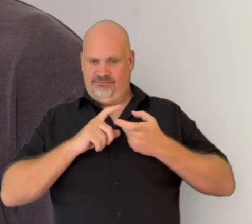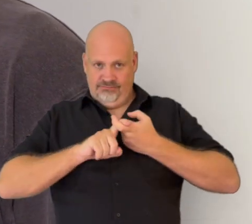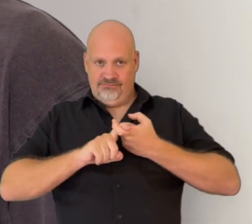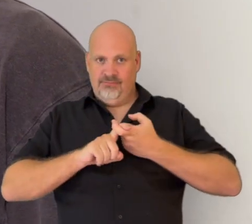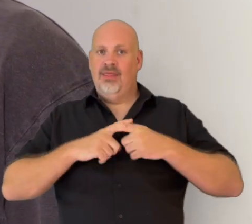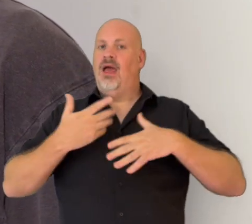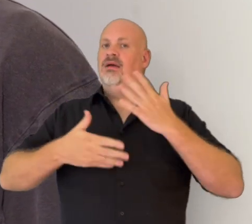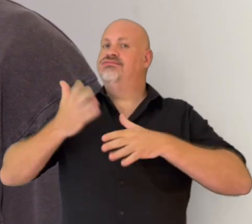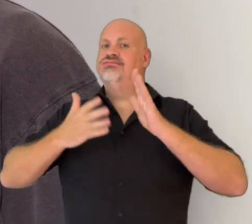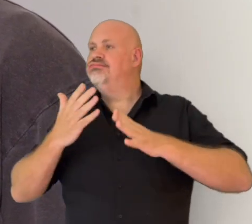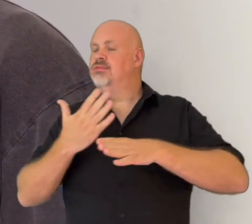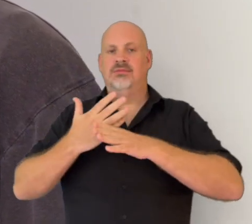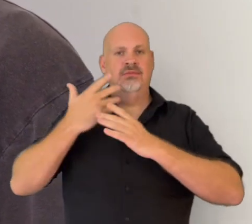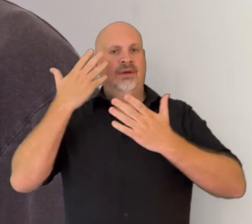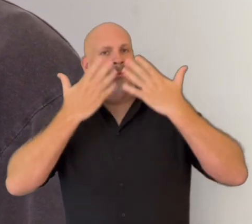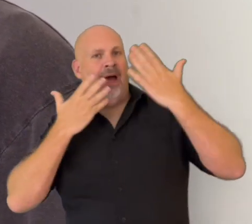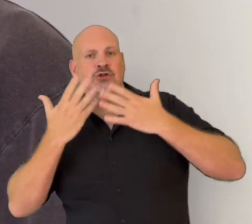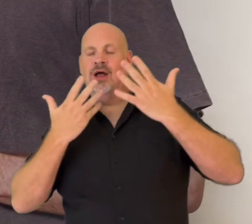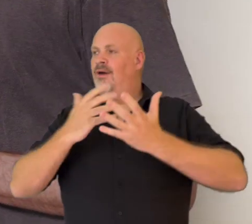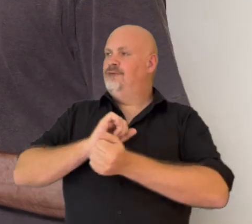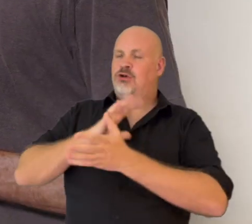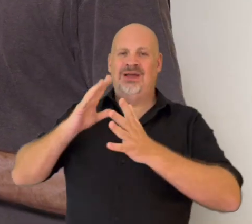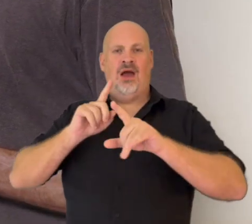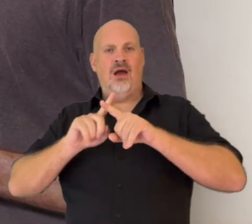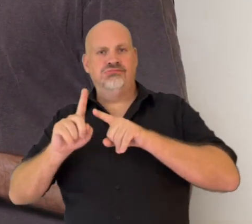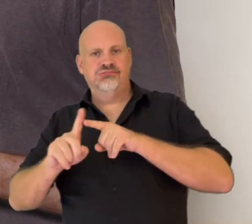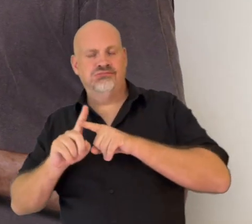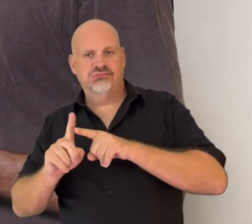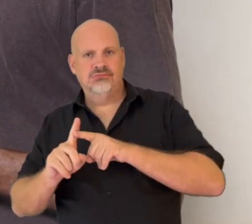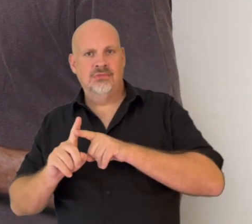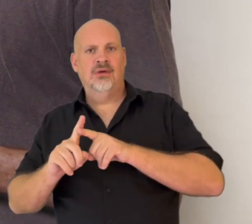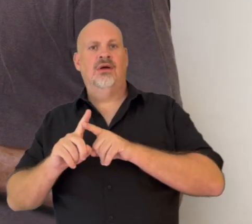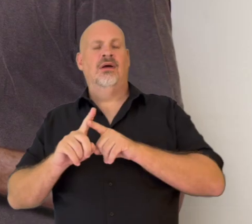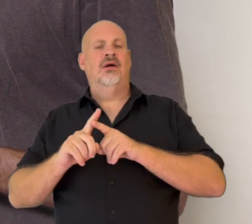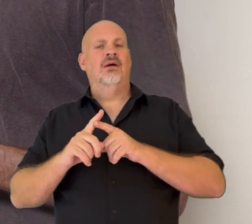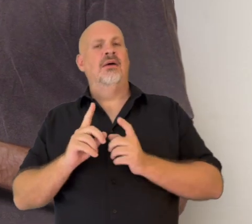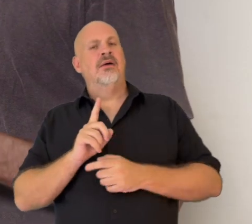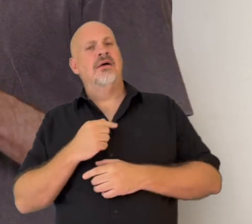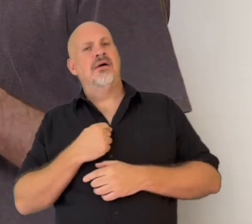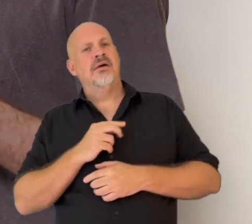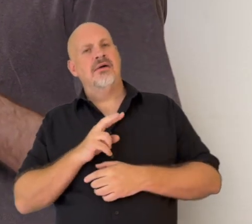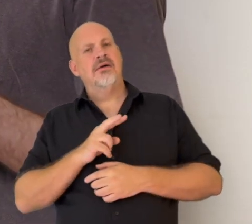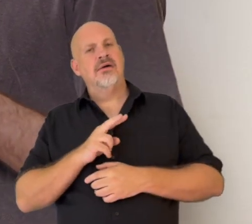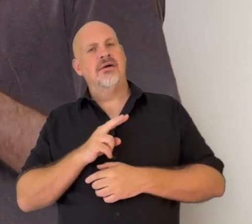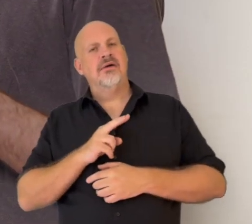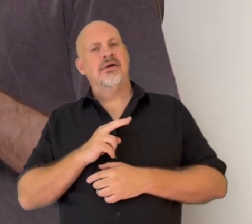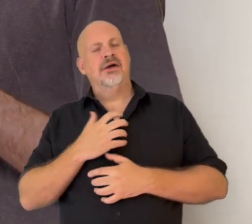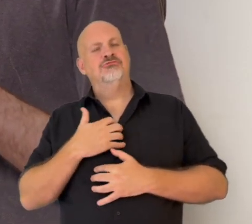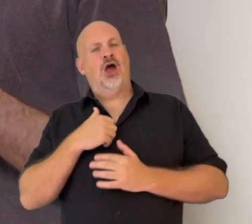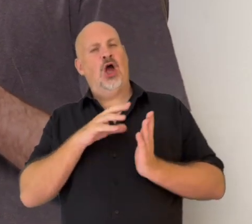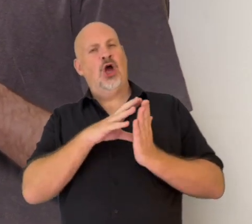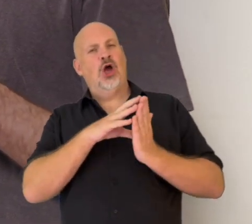his imagination and be much freer. But I thought it would be interesting to try and just model this